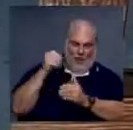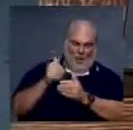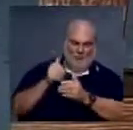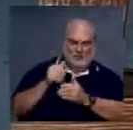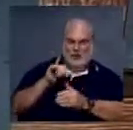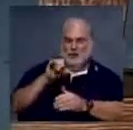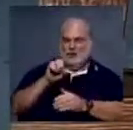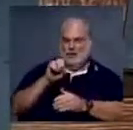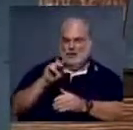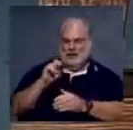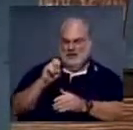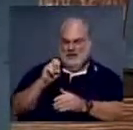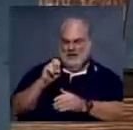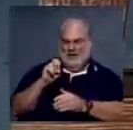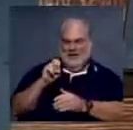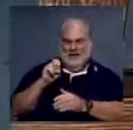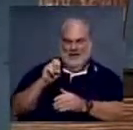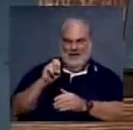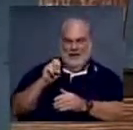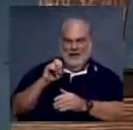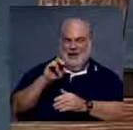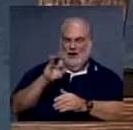friend, has, but he outweighs me there.